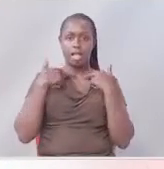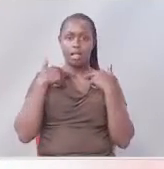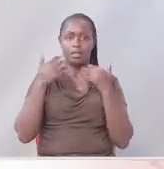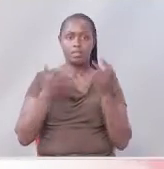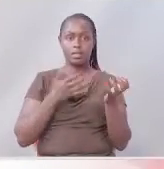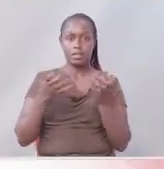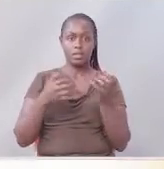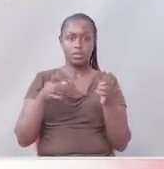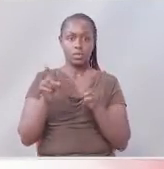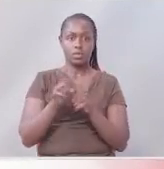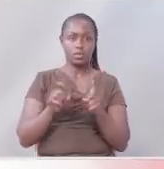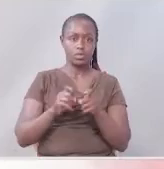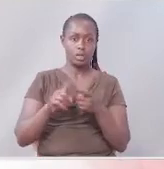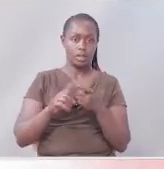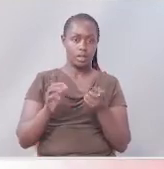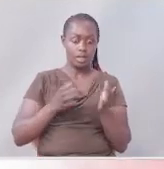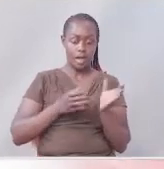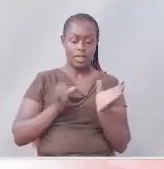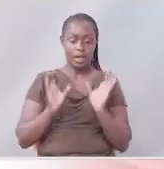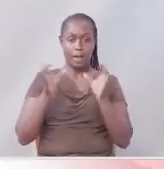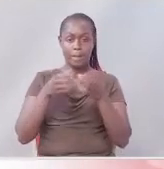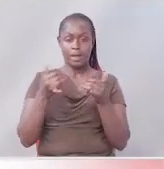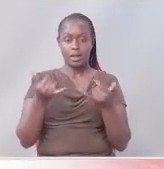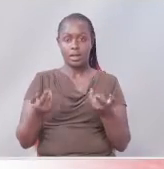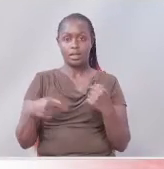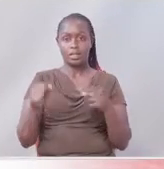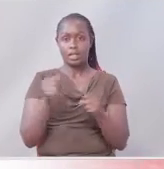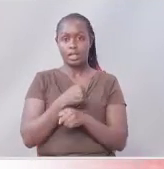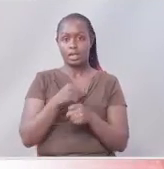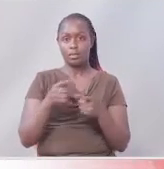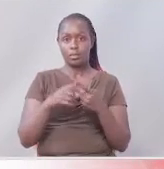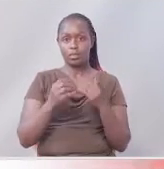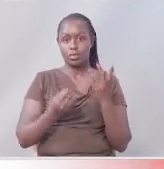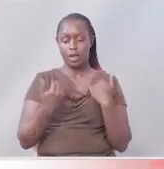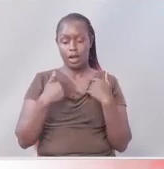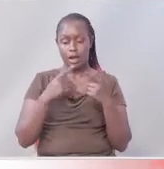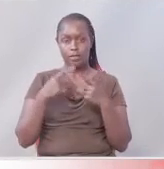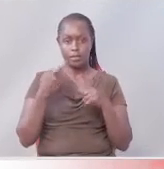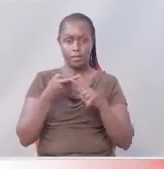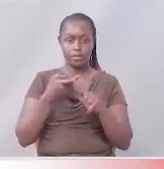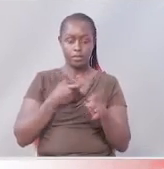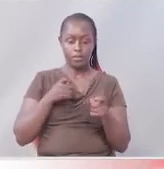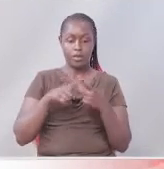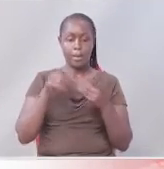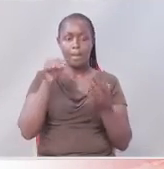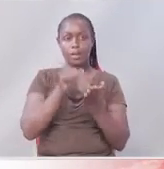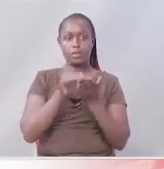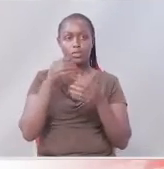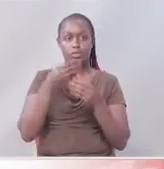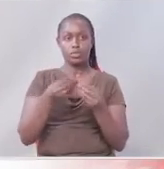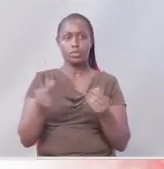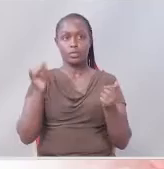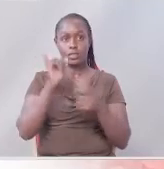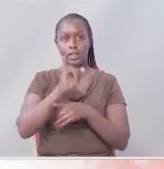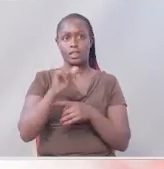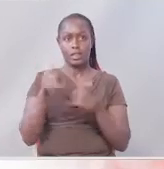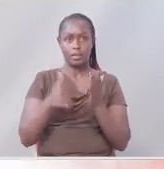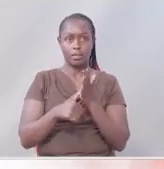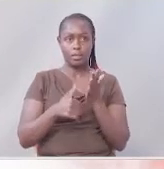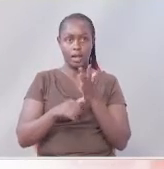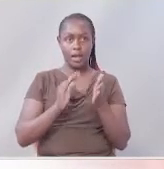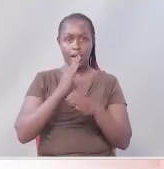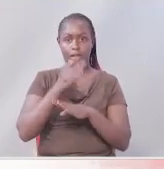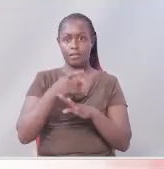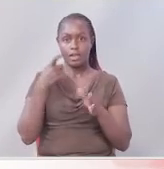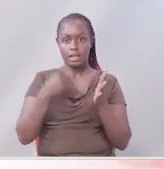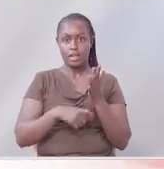operations. However, the company is at the moment unable to borrow finances from banks to settle the arrears after the KRA issued